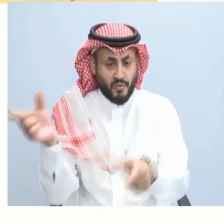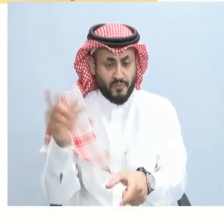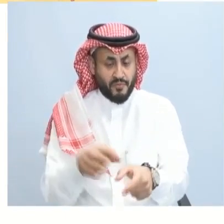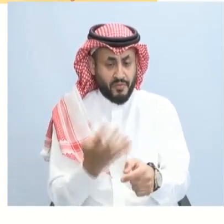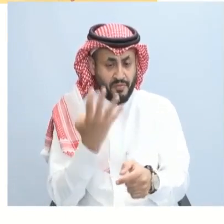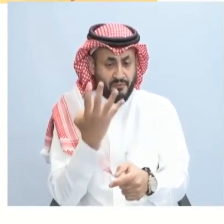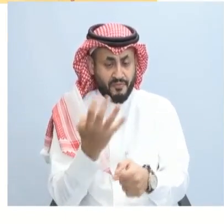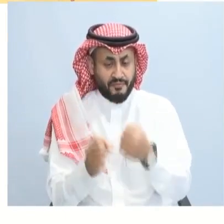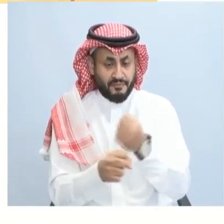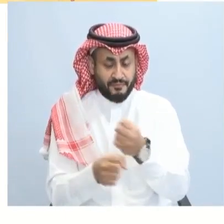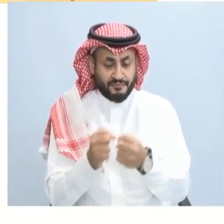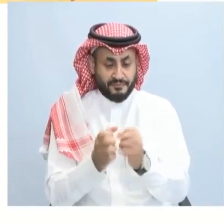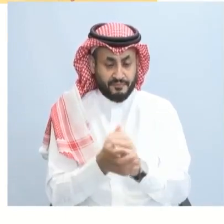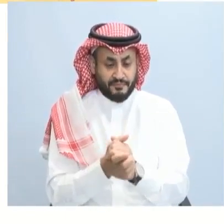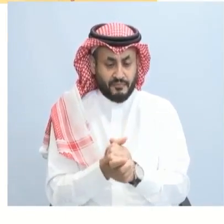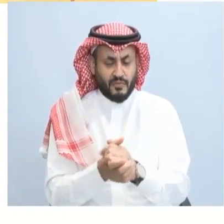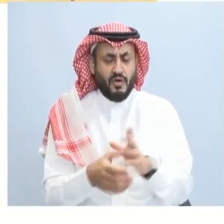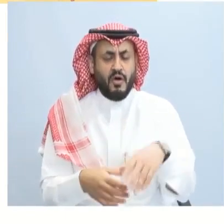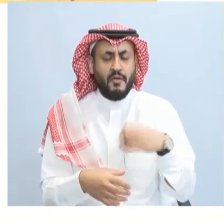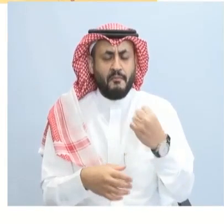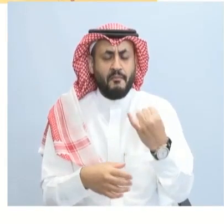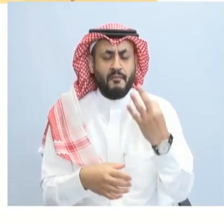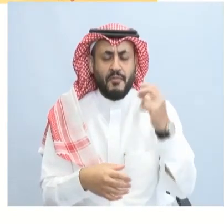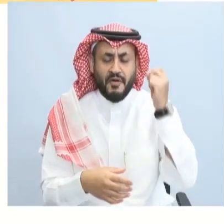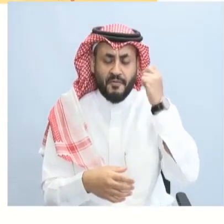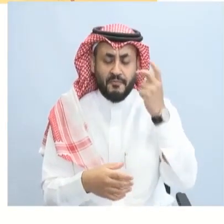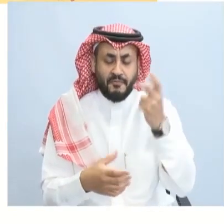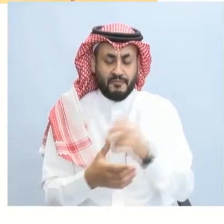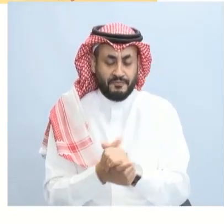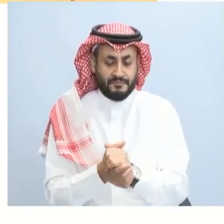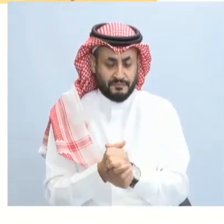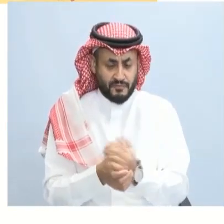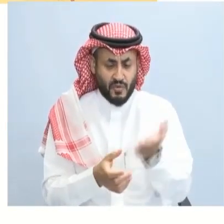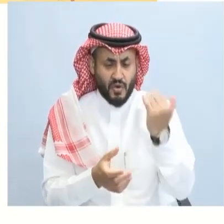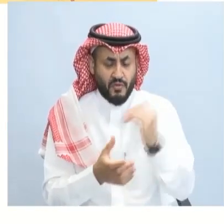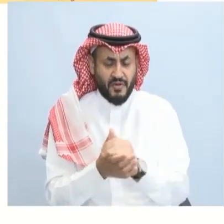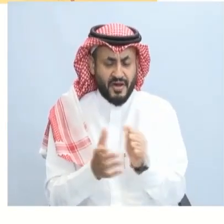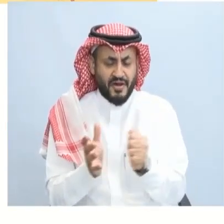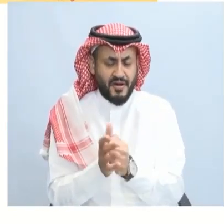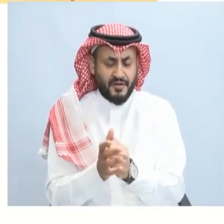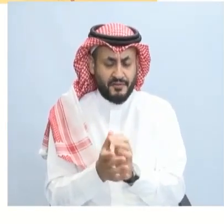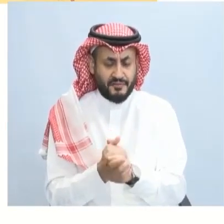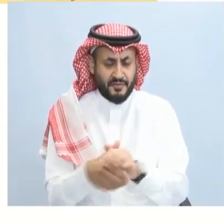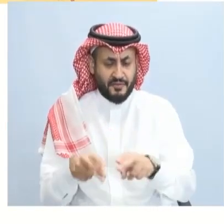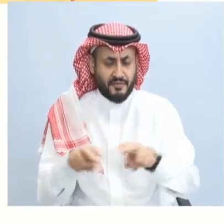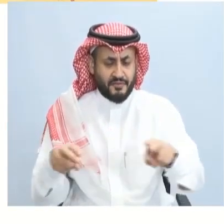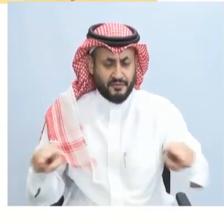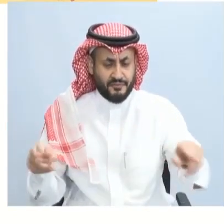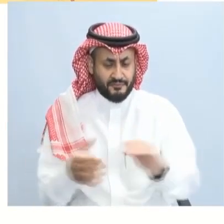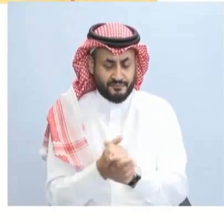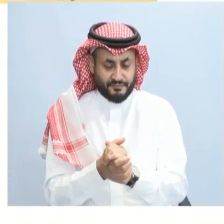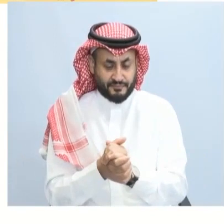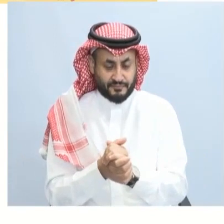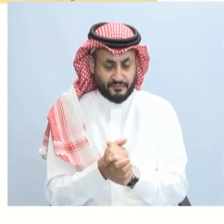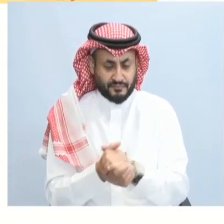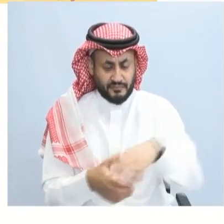I have a lot of beautiful memories. We used to live in a small town on the coast. We used to